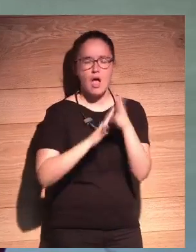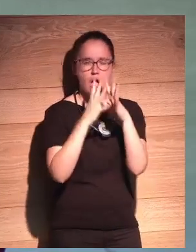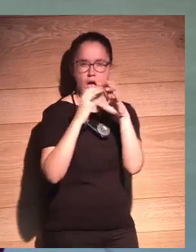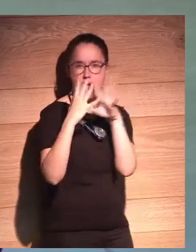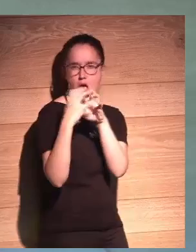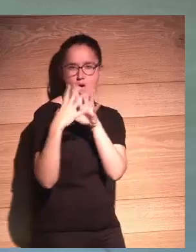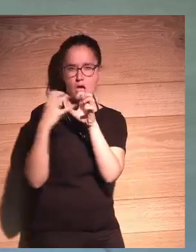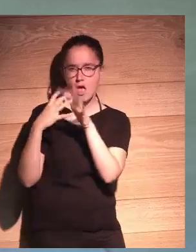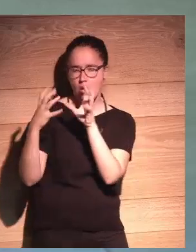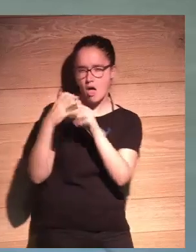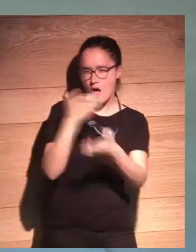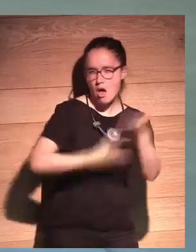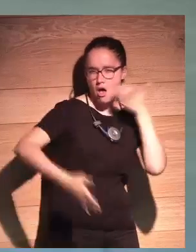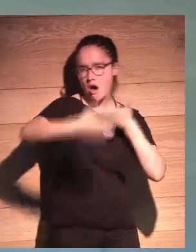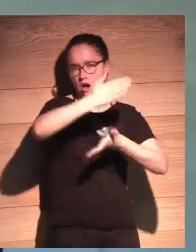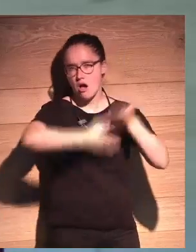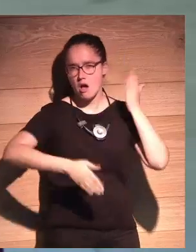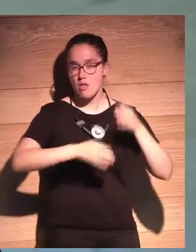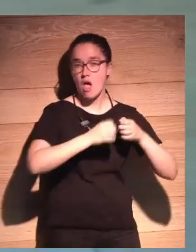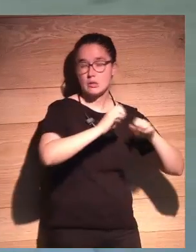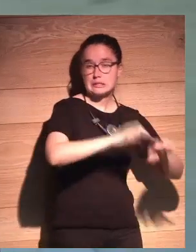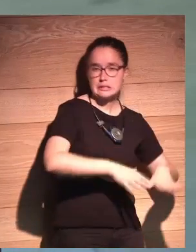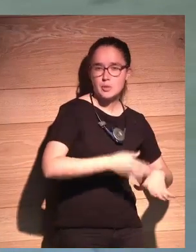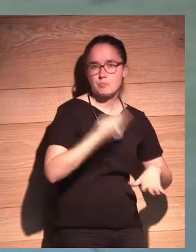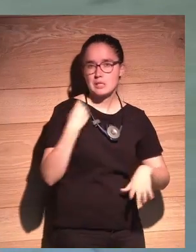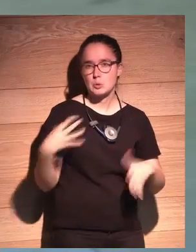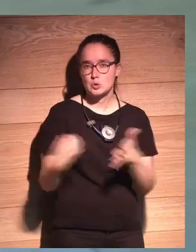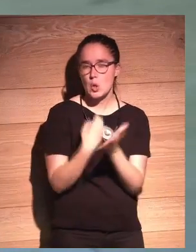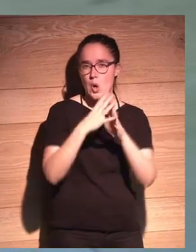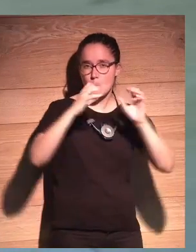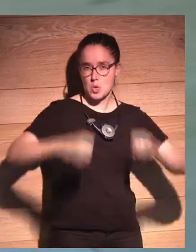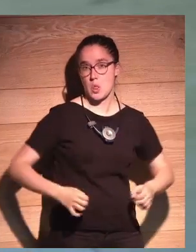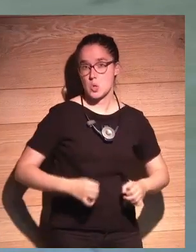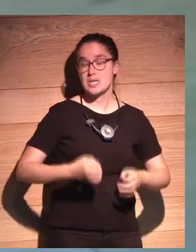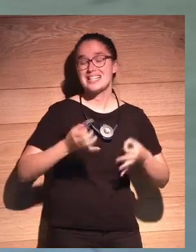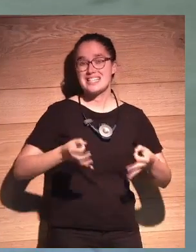2030 agenda that was the fruit of many negotiations, transactions,